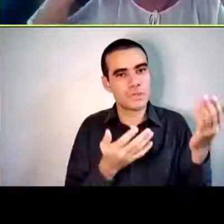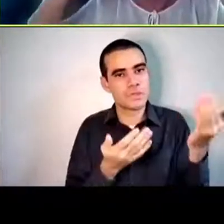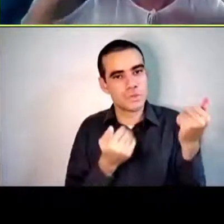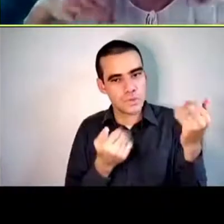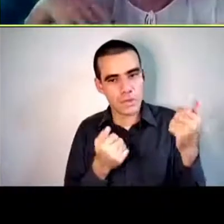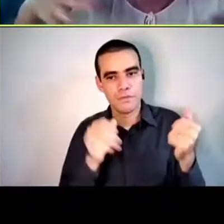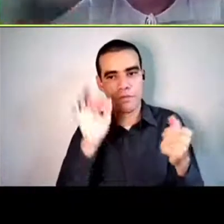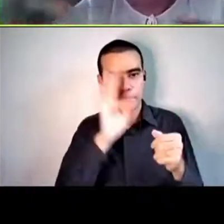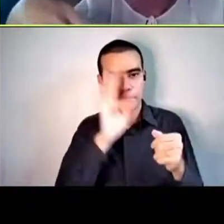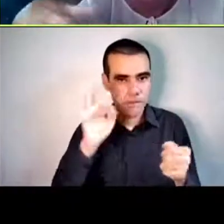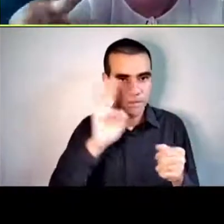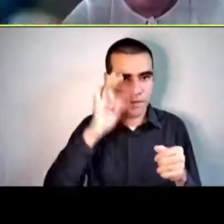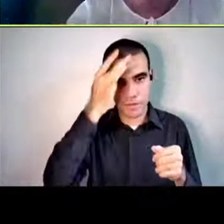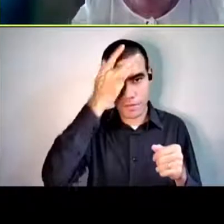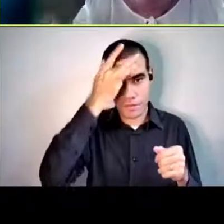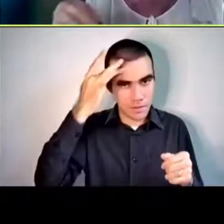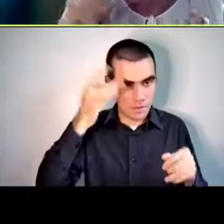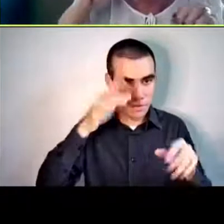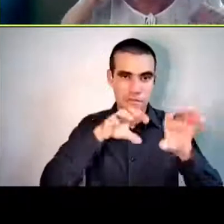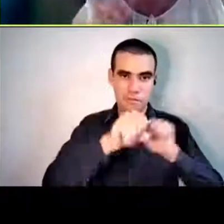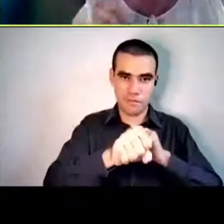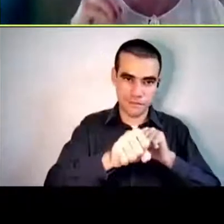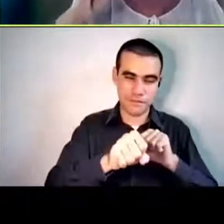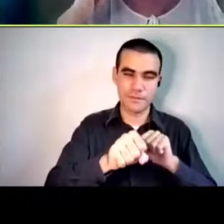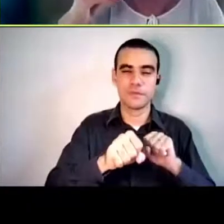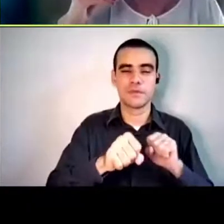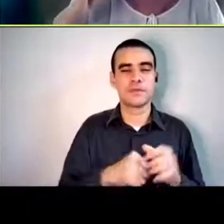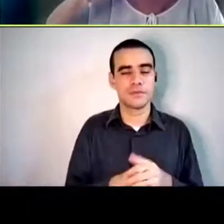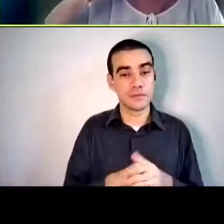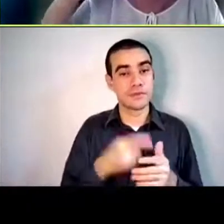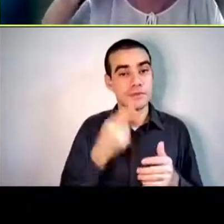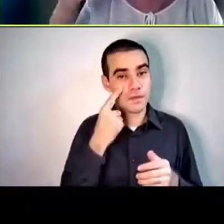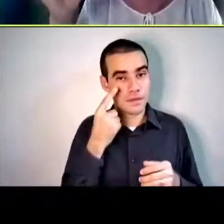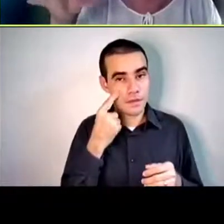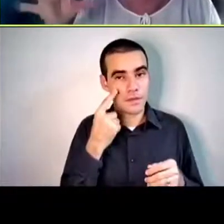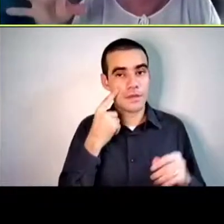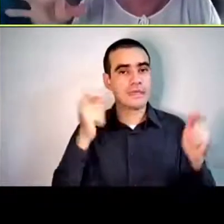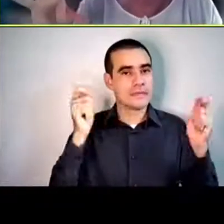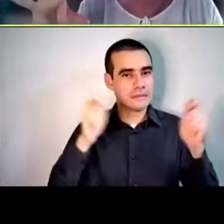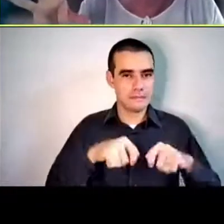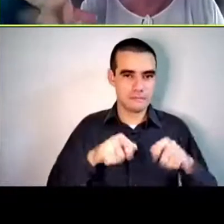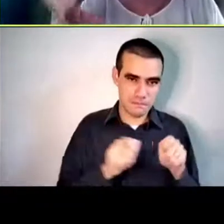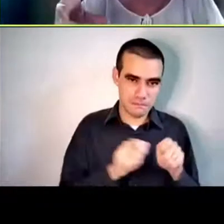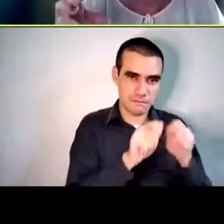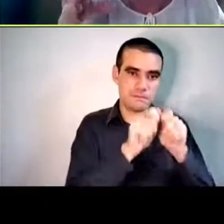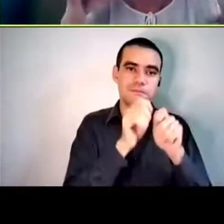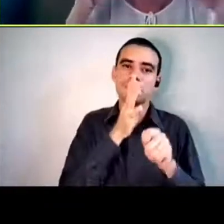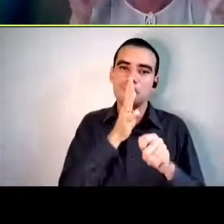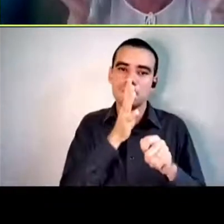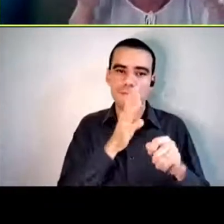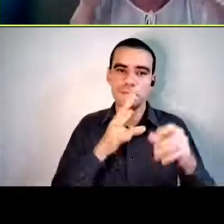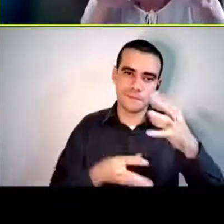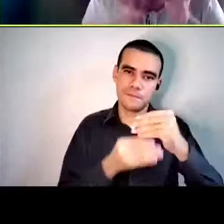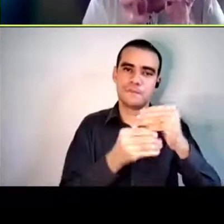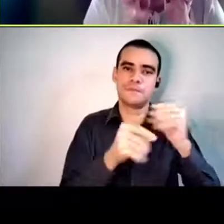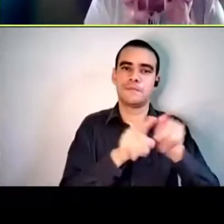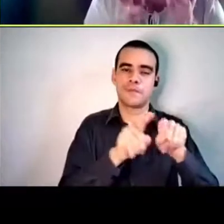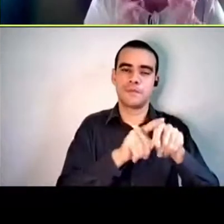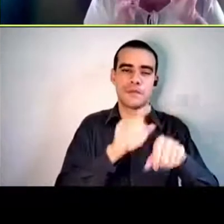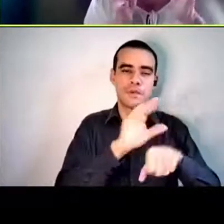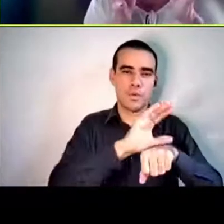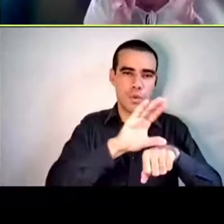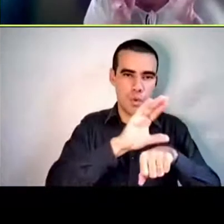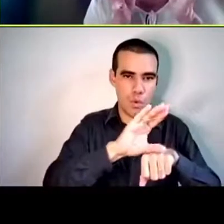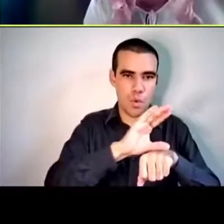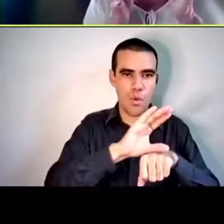stimulate that our young person from the university, they can see that they can build complementary knowledge